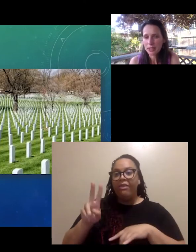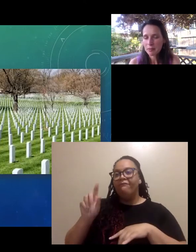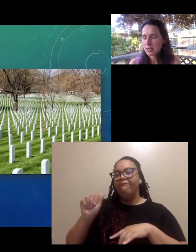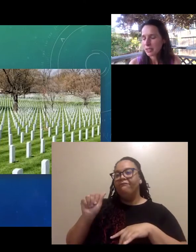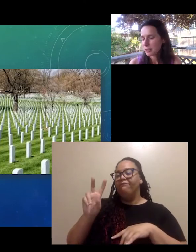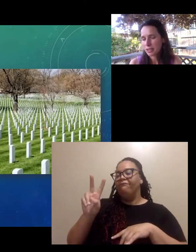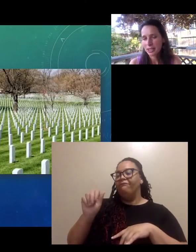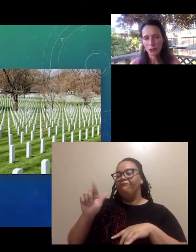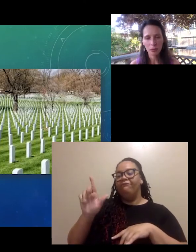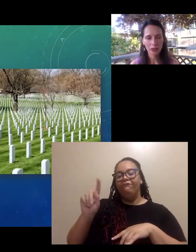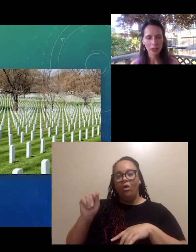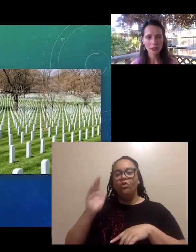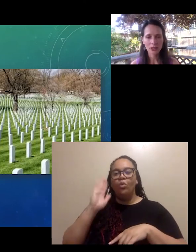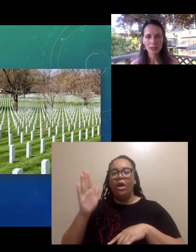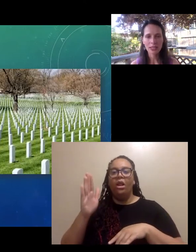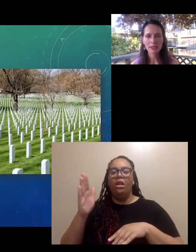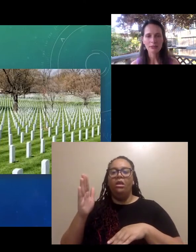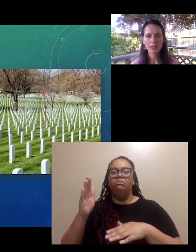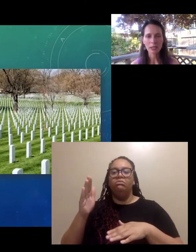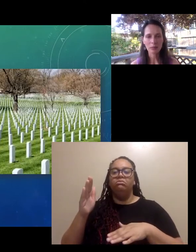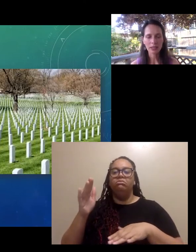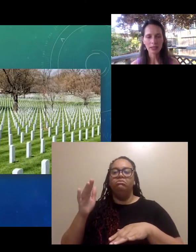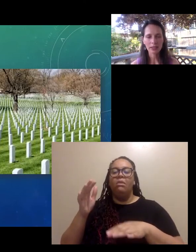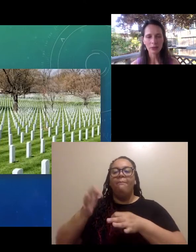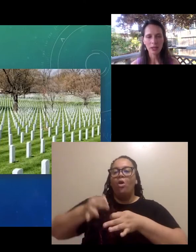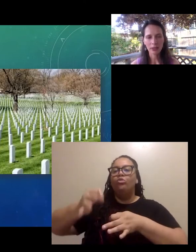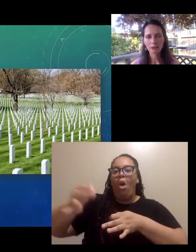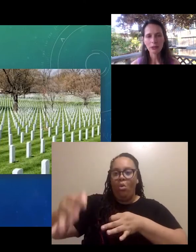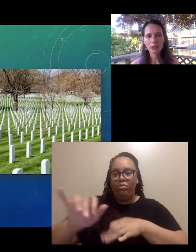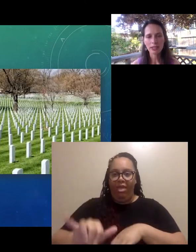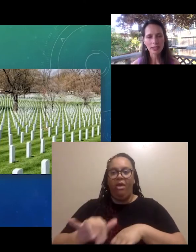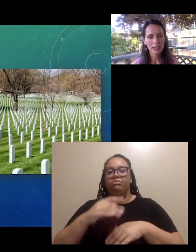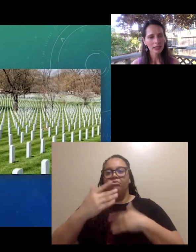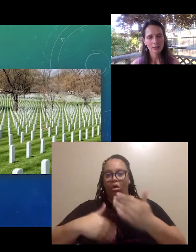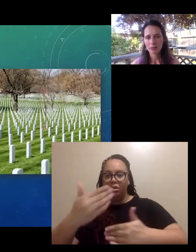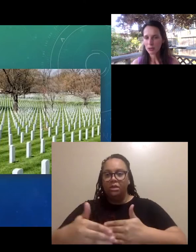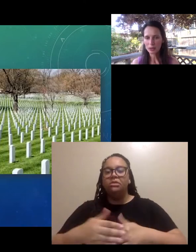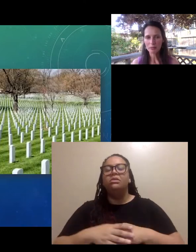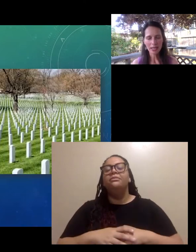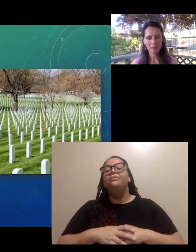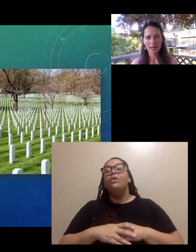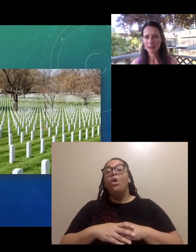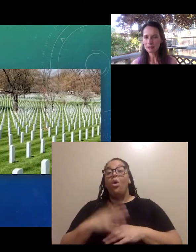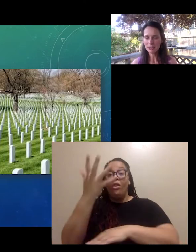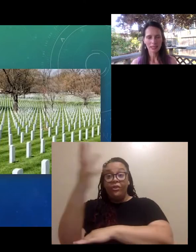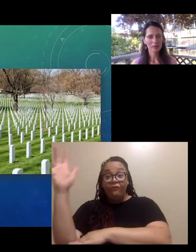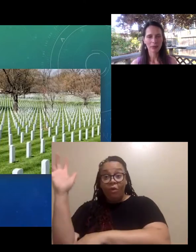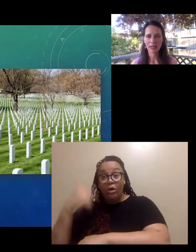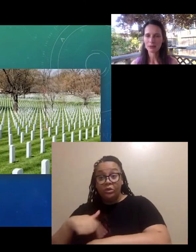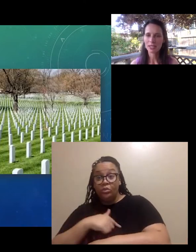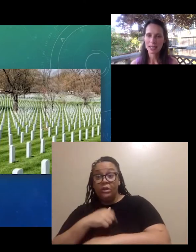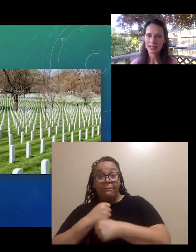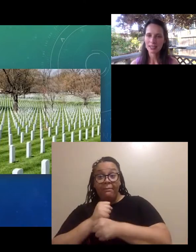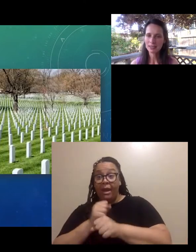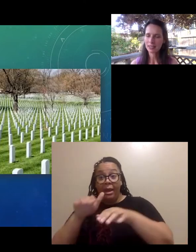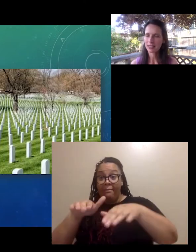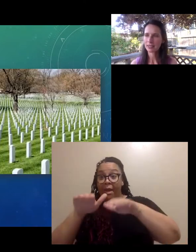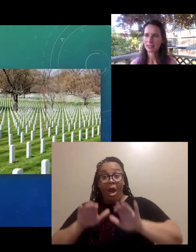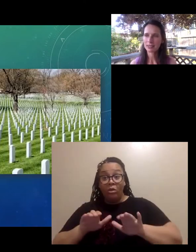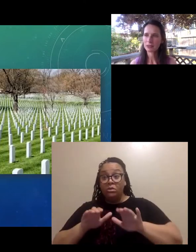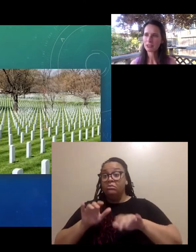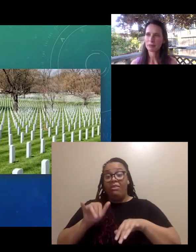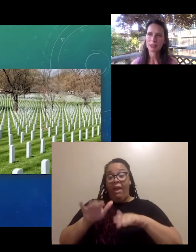burial ground, I mean, different natural burial grounds do it differently, but at the forest, you know, we make a mound and the mound stays